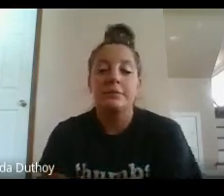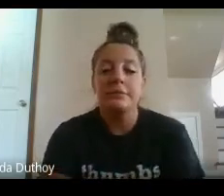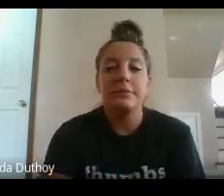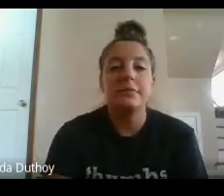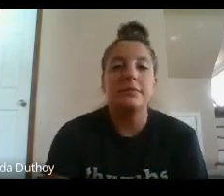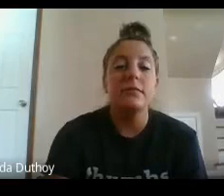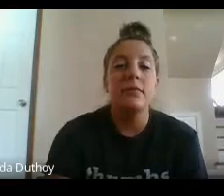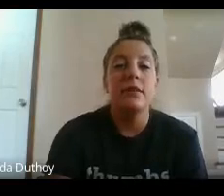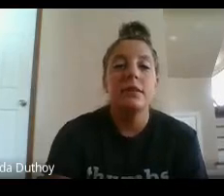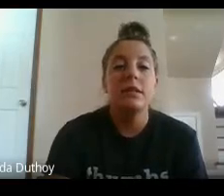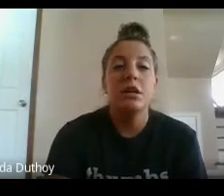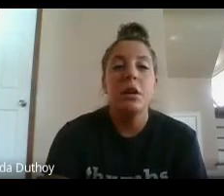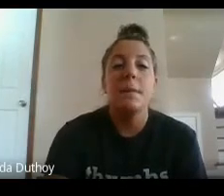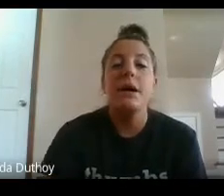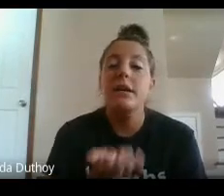hospital.